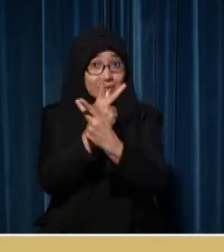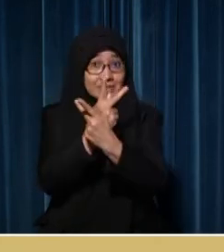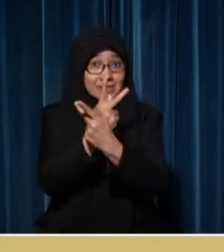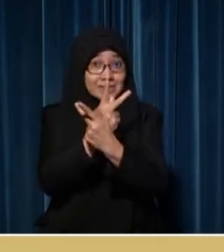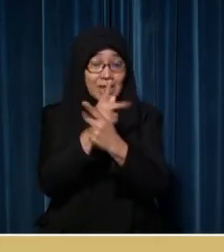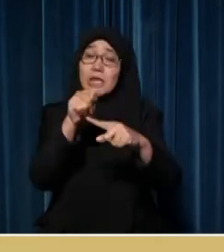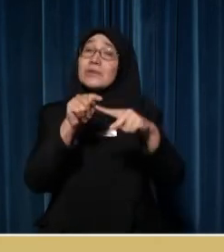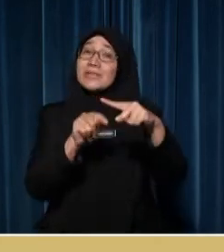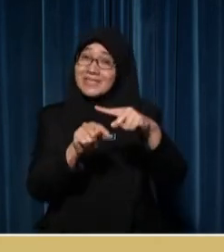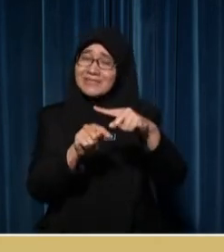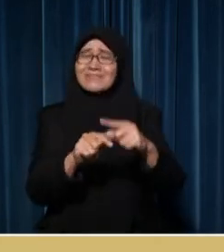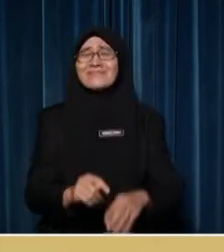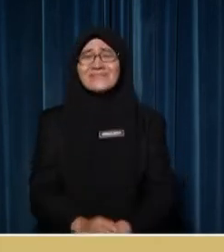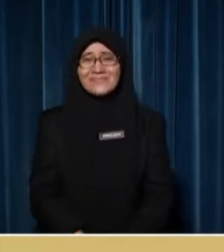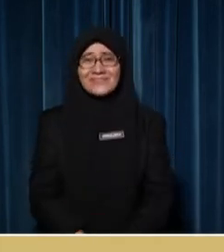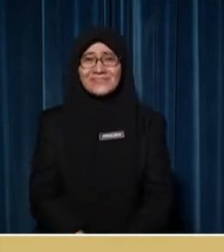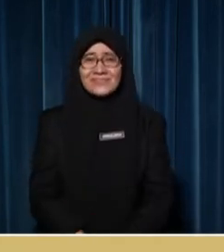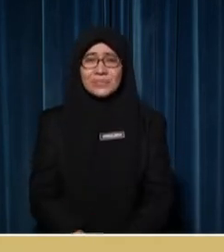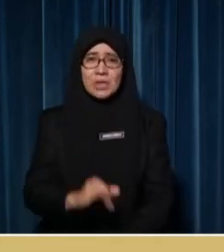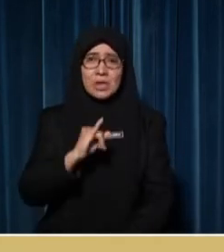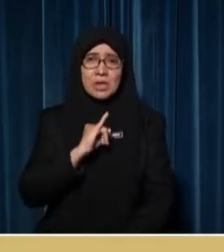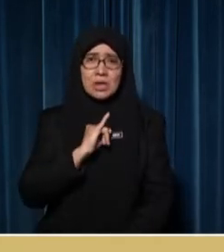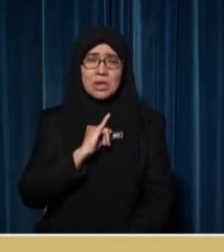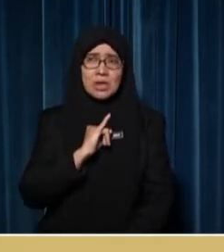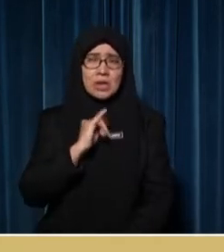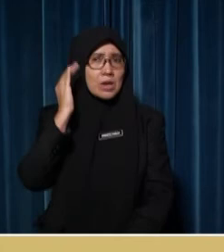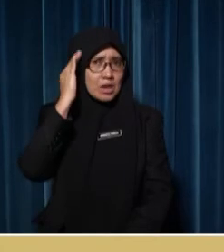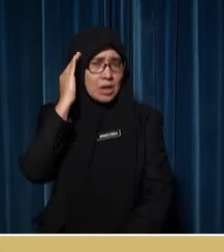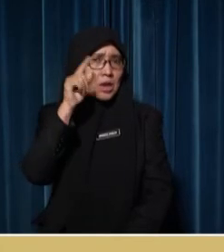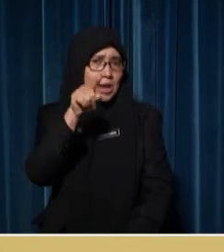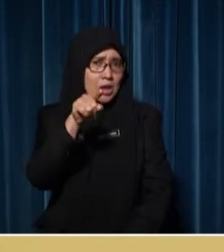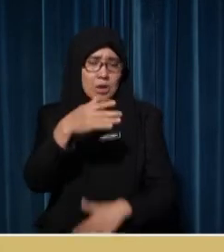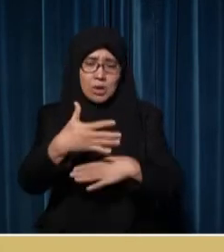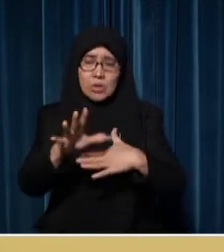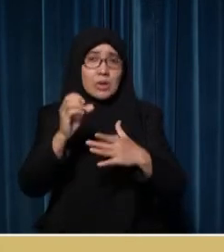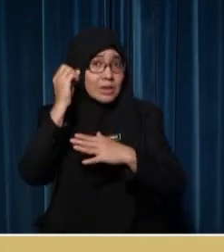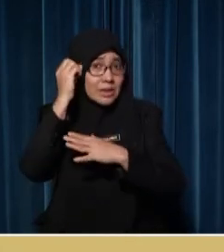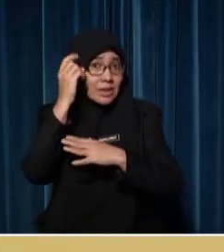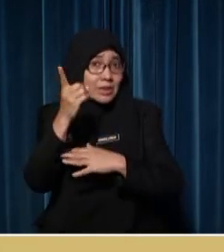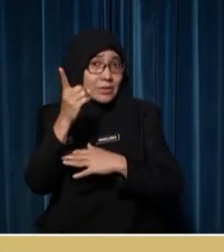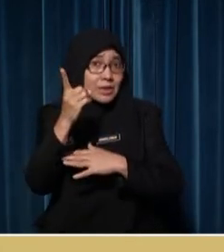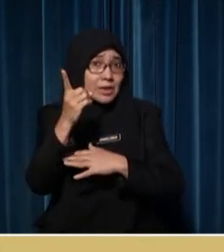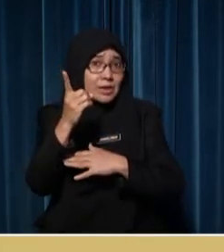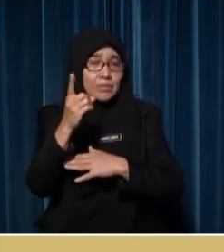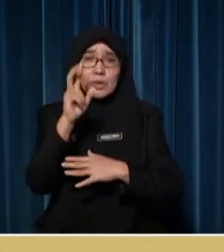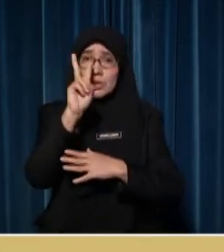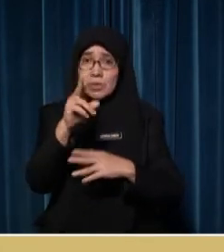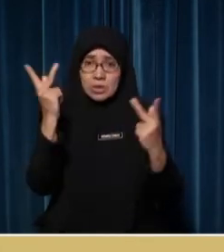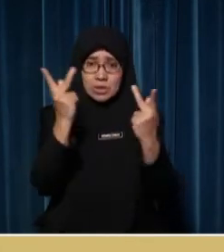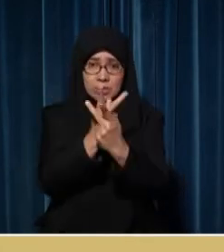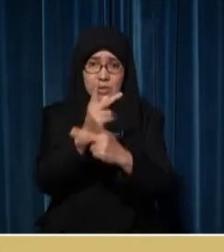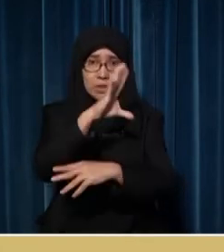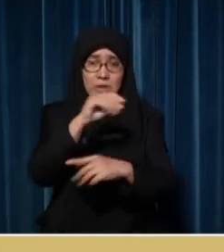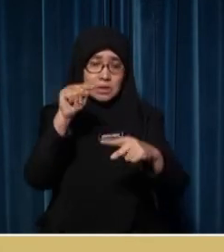I'm sure you have understood the basic concept of both multiplication and